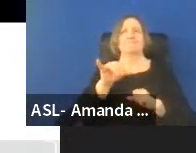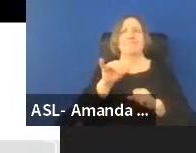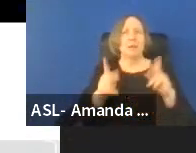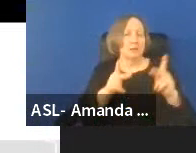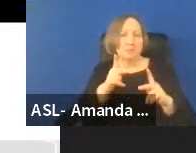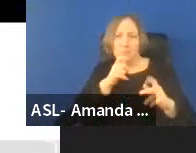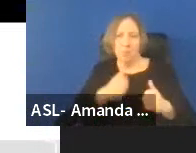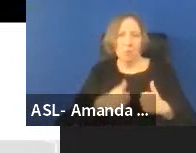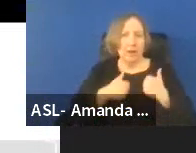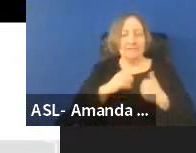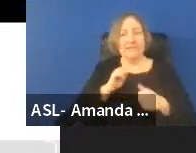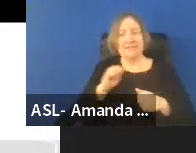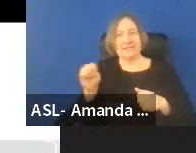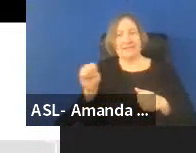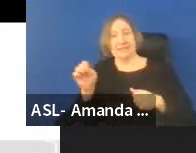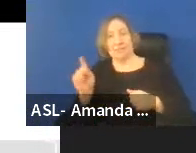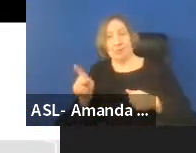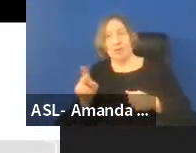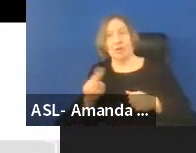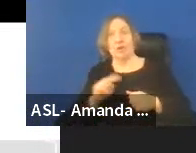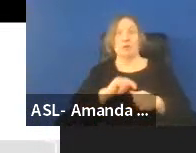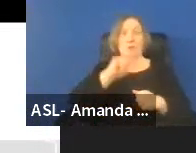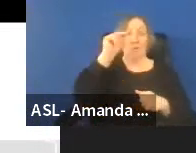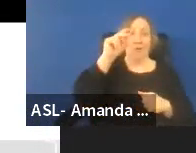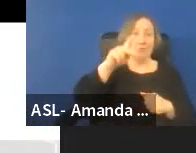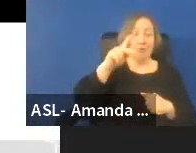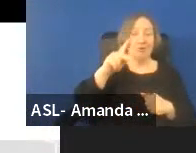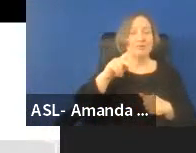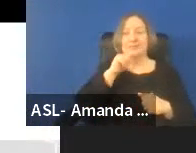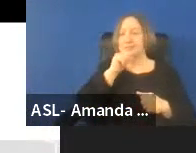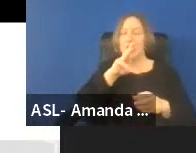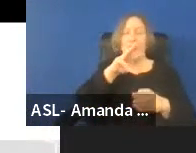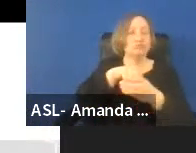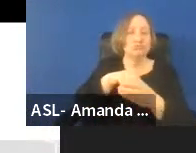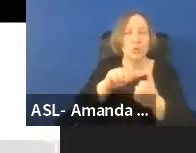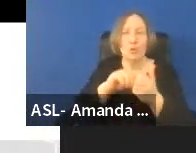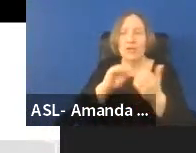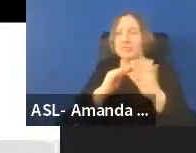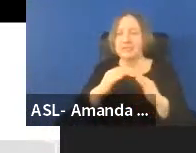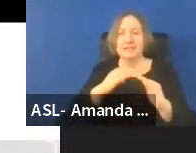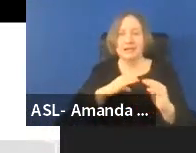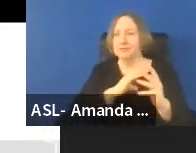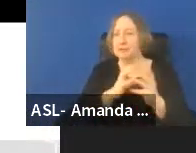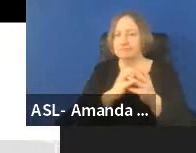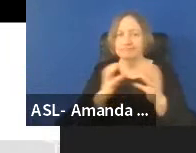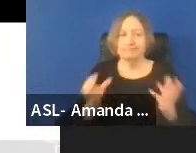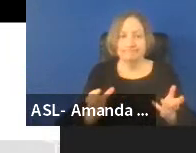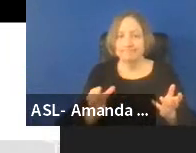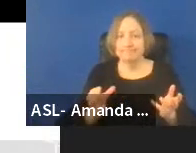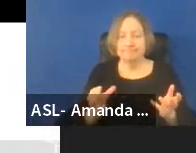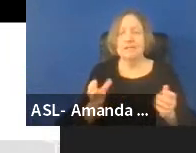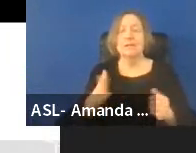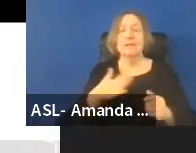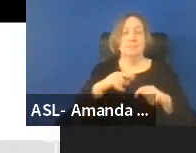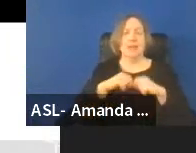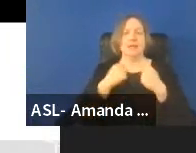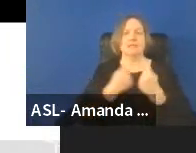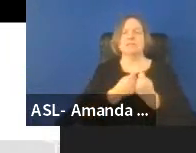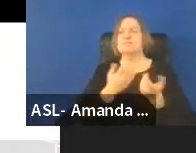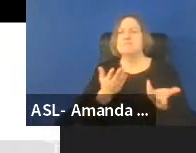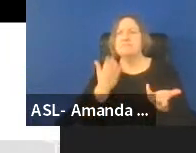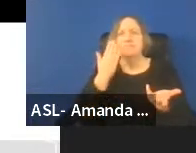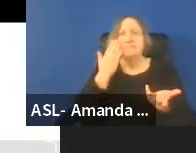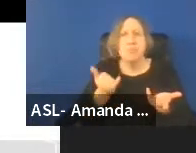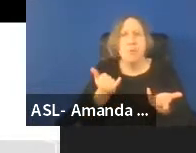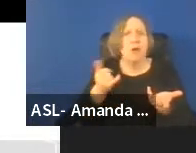in East Portland and North Portland don't engage with city council as much. And my team is asking